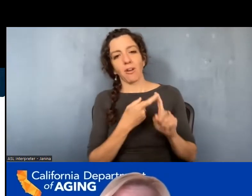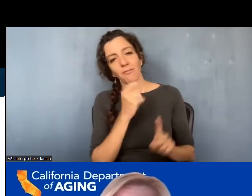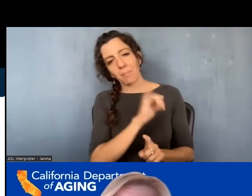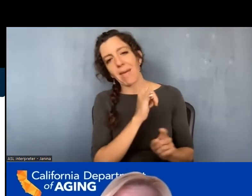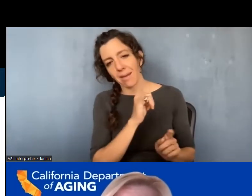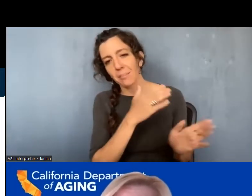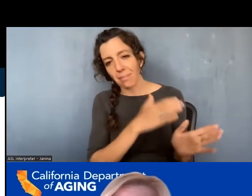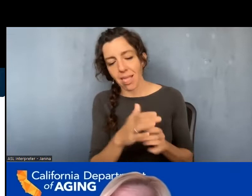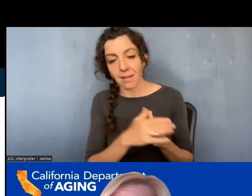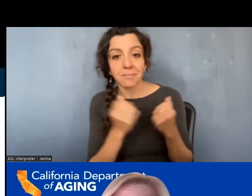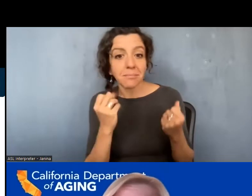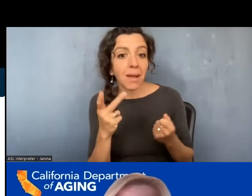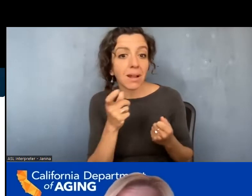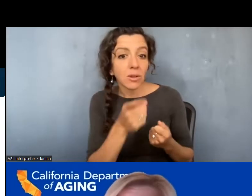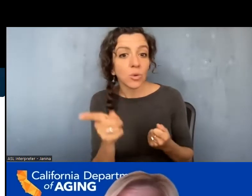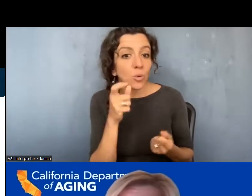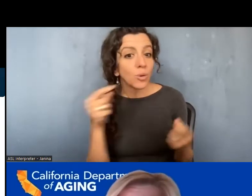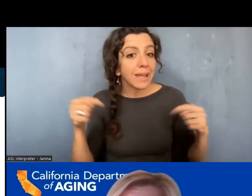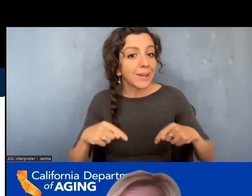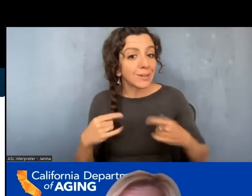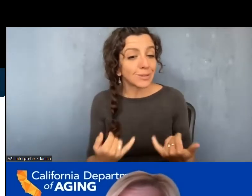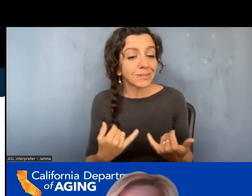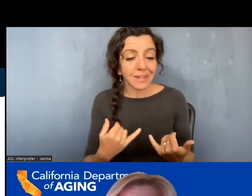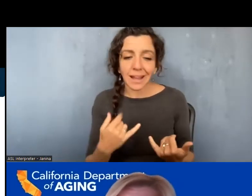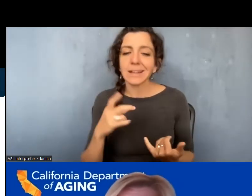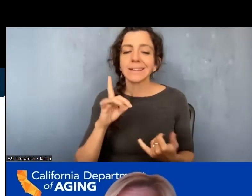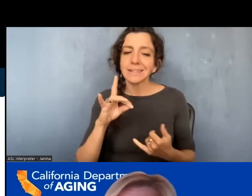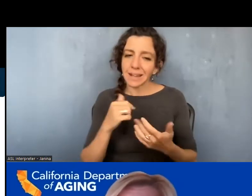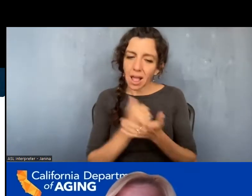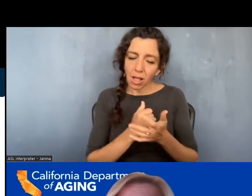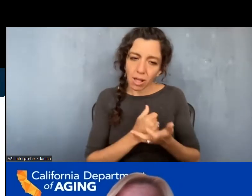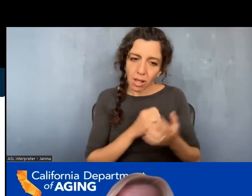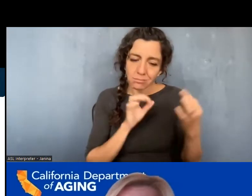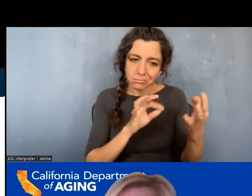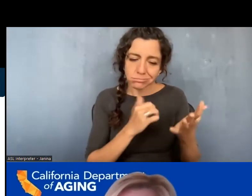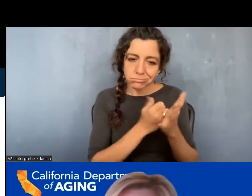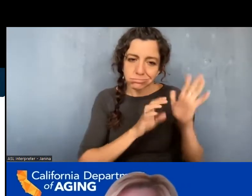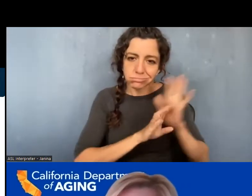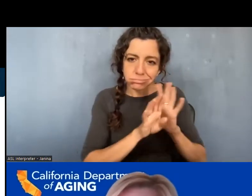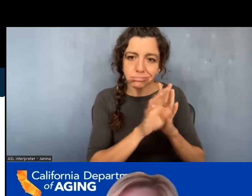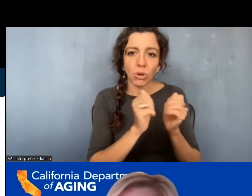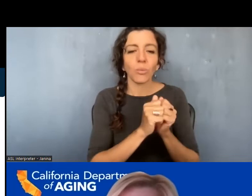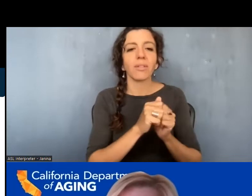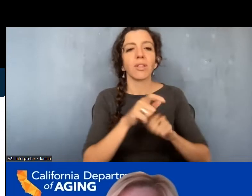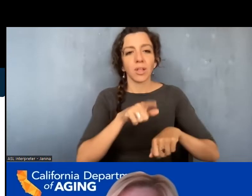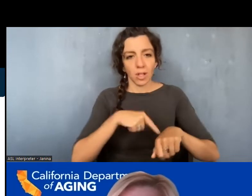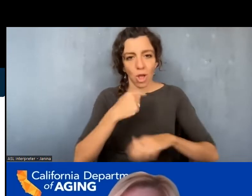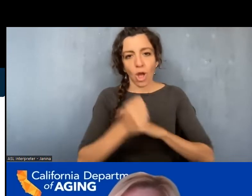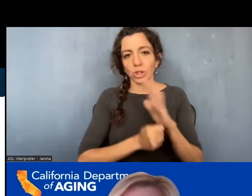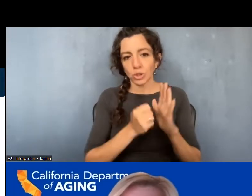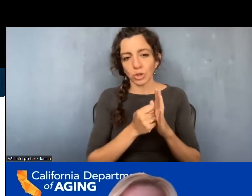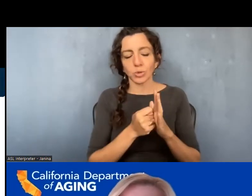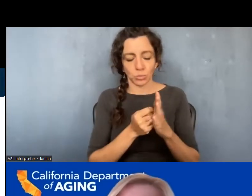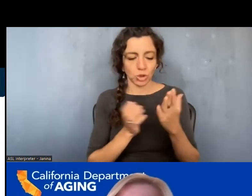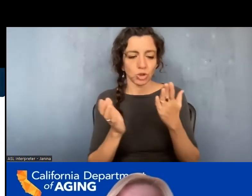who are joining us on the webinar have contributed significantly to the Master Plan, to the Long-Term Services and Support